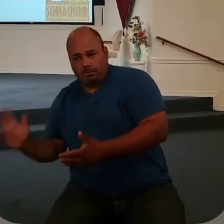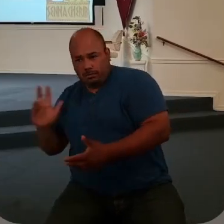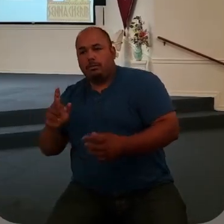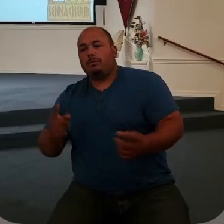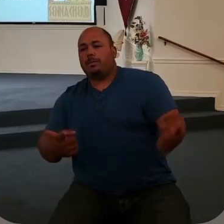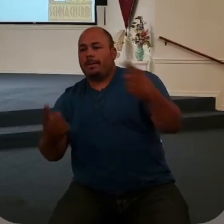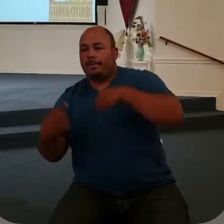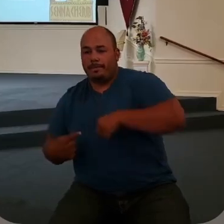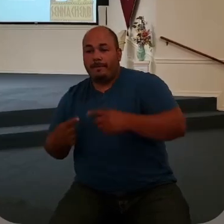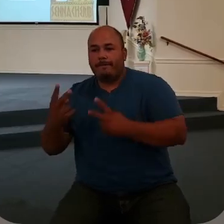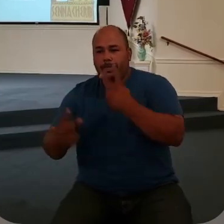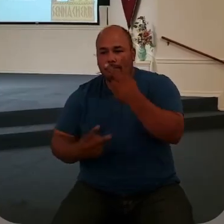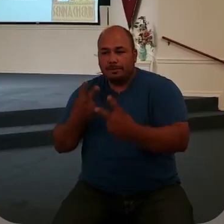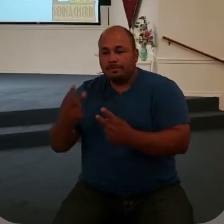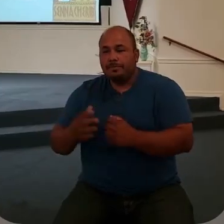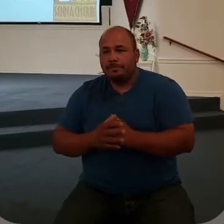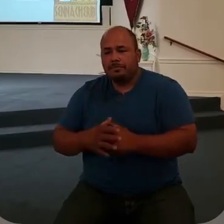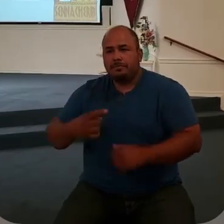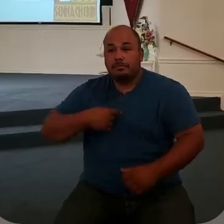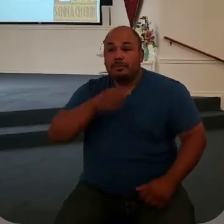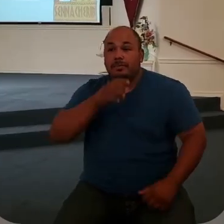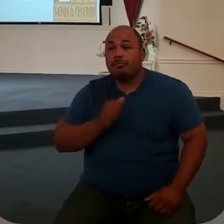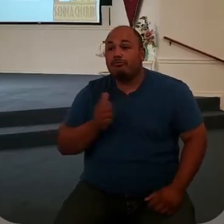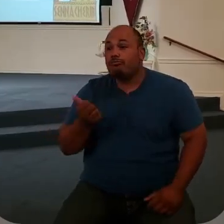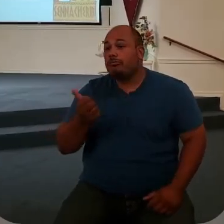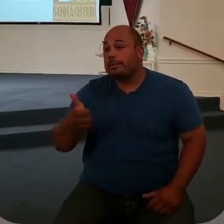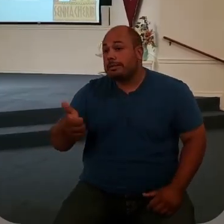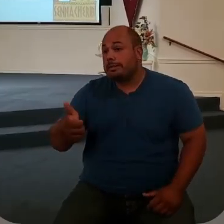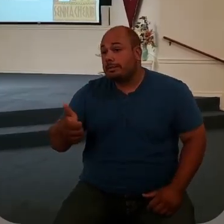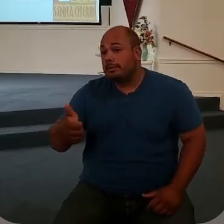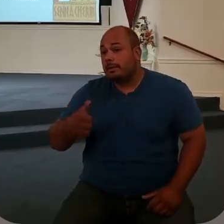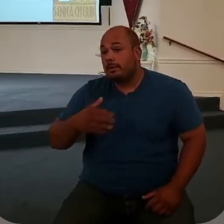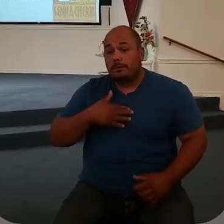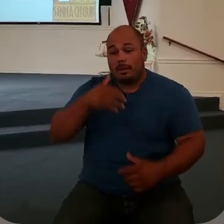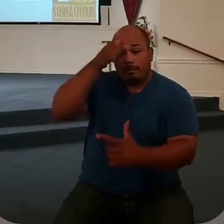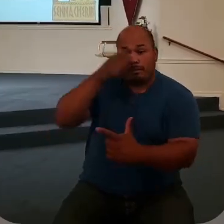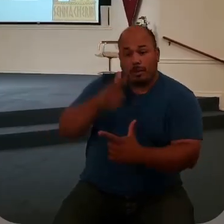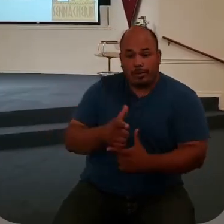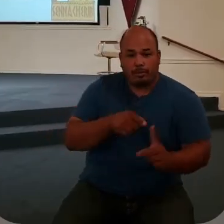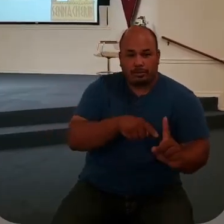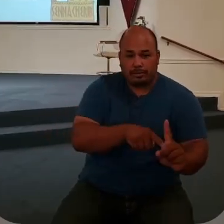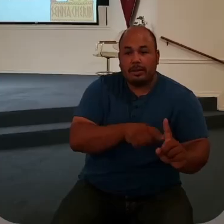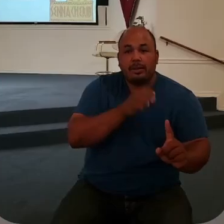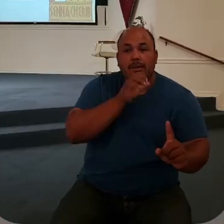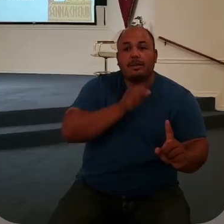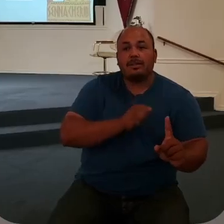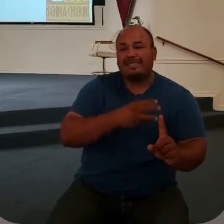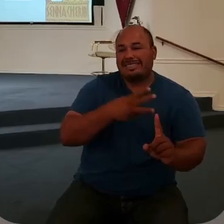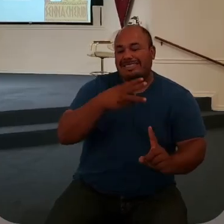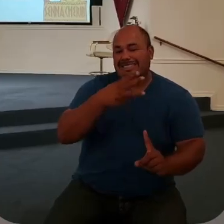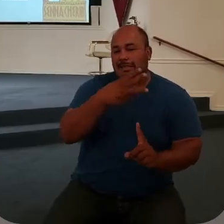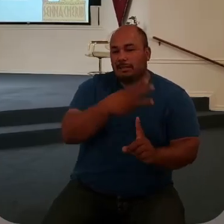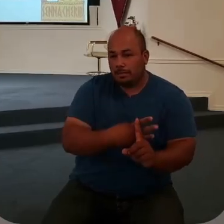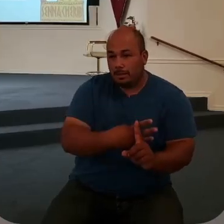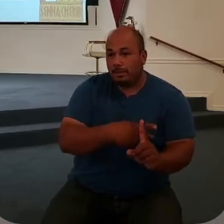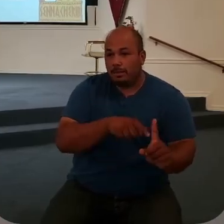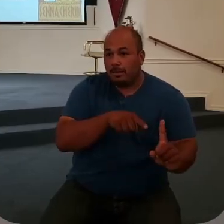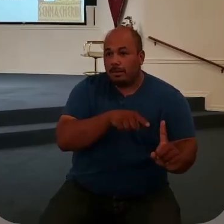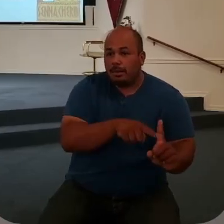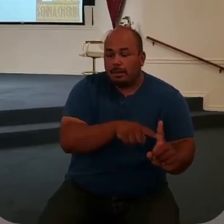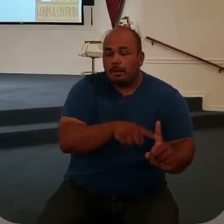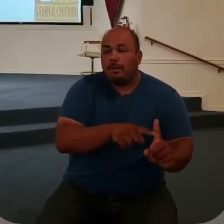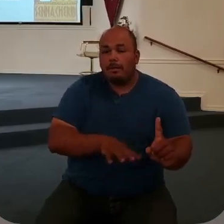I was 10 and my brother was just 6 months old, my parents found out that he had cancer in his kidneys, and it was bad.